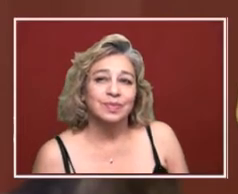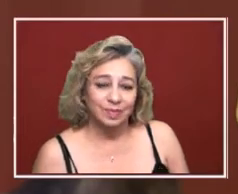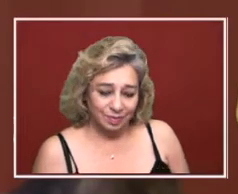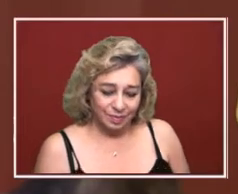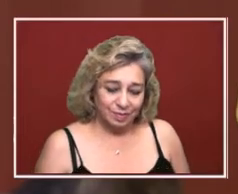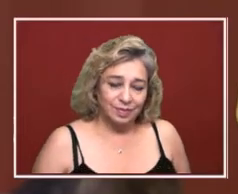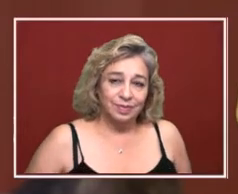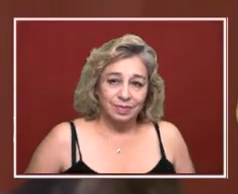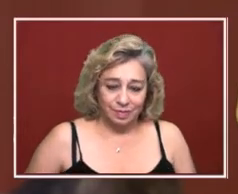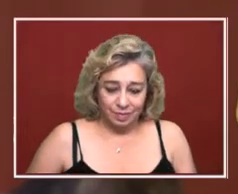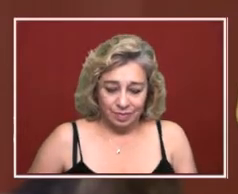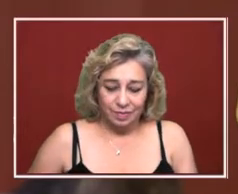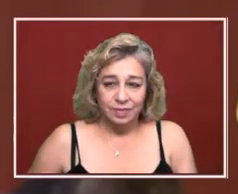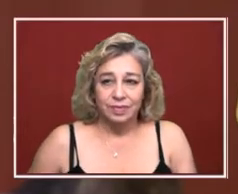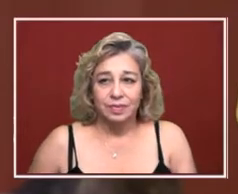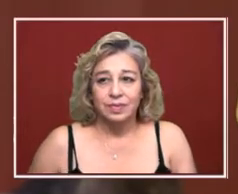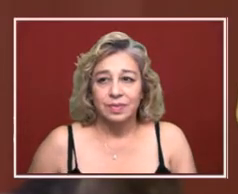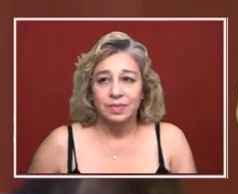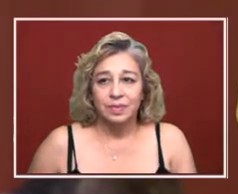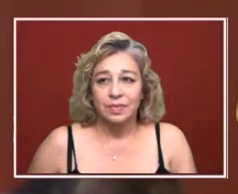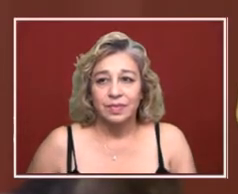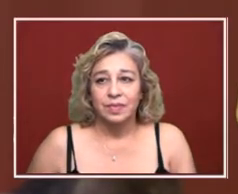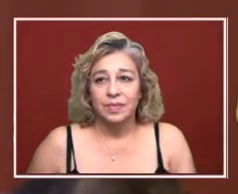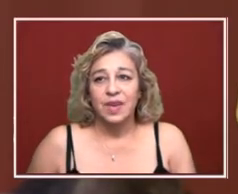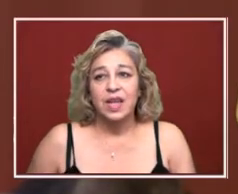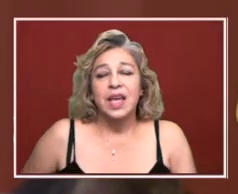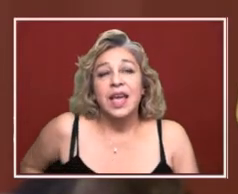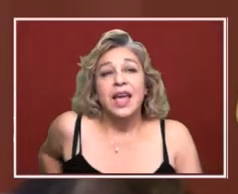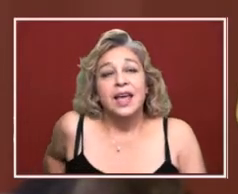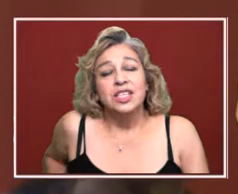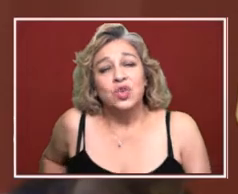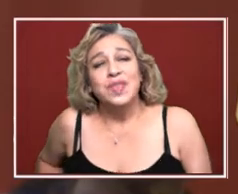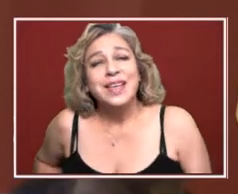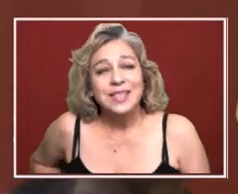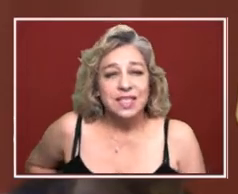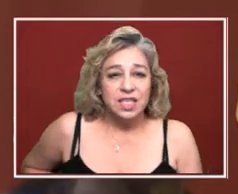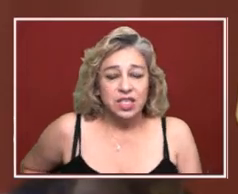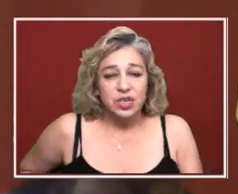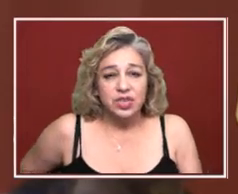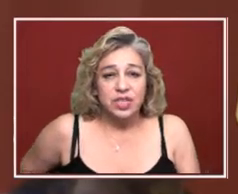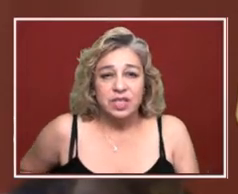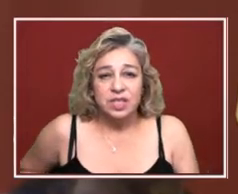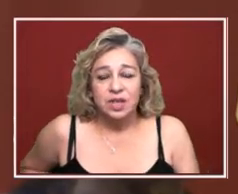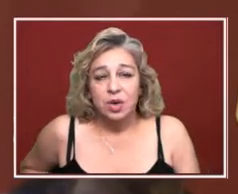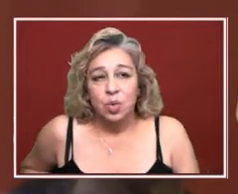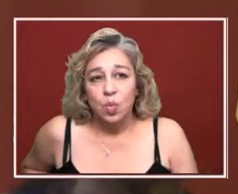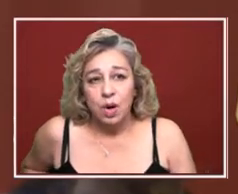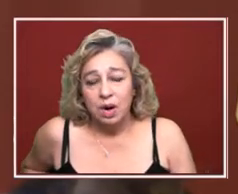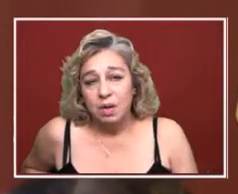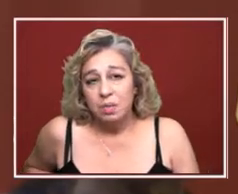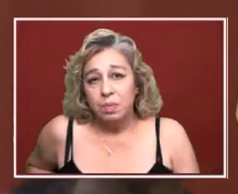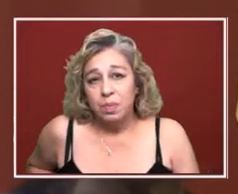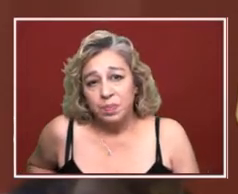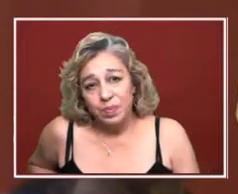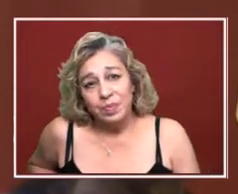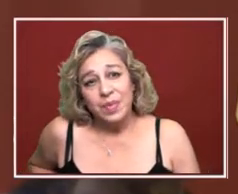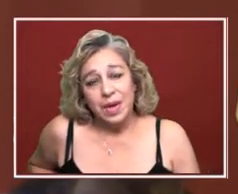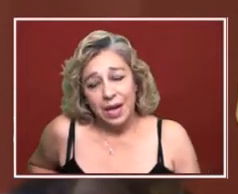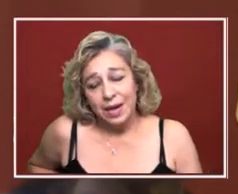constitucionalmente impedidas estas instituciones. So these institutions were